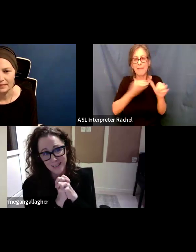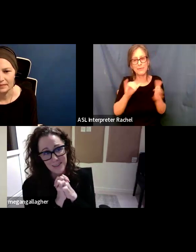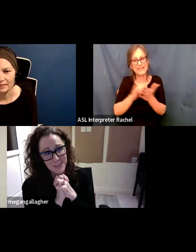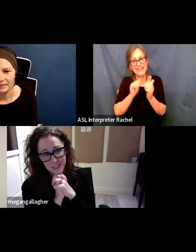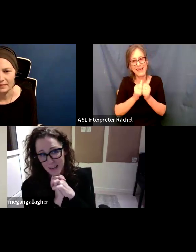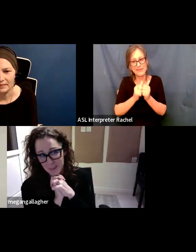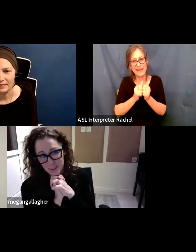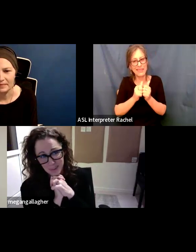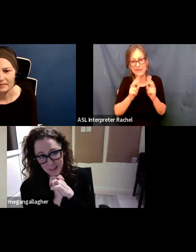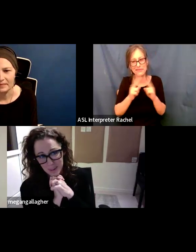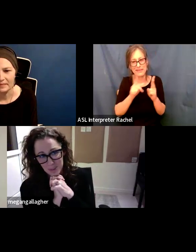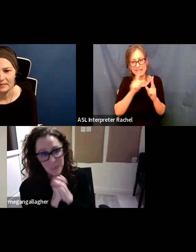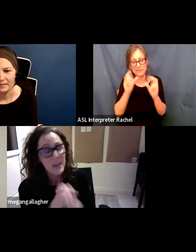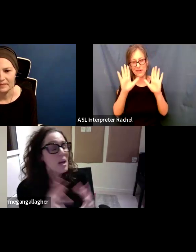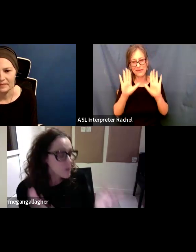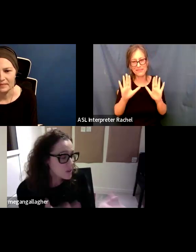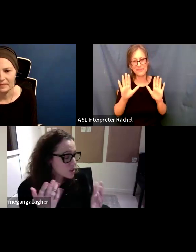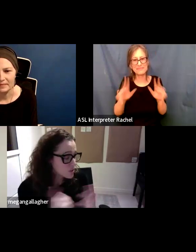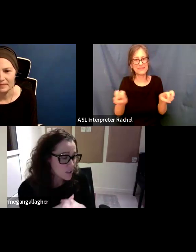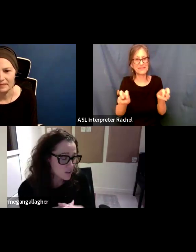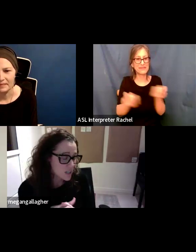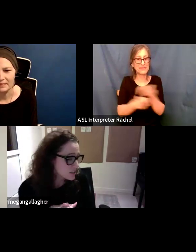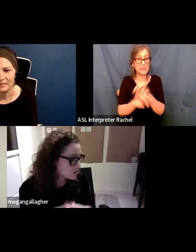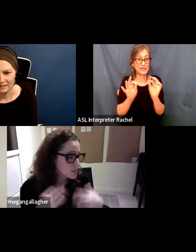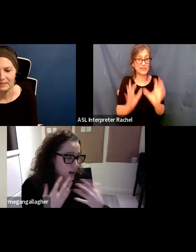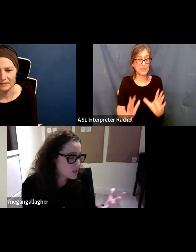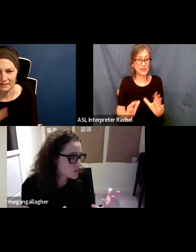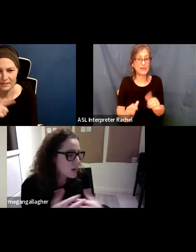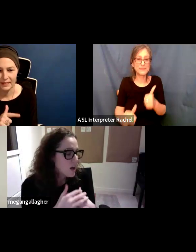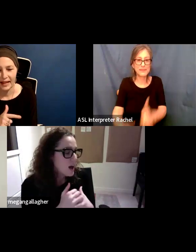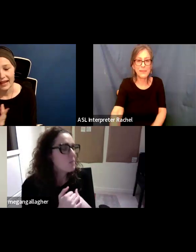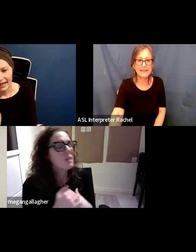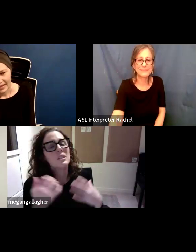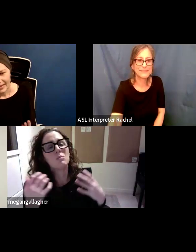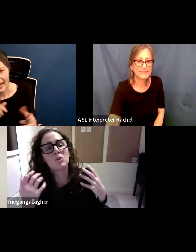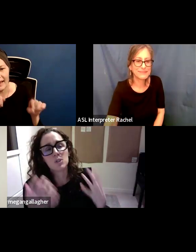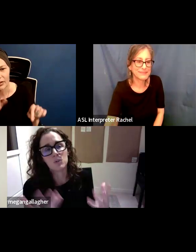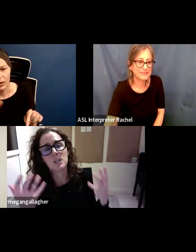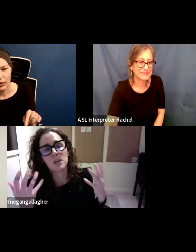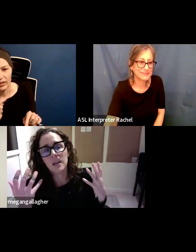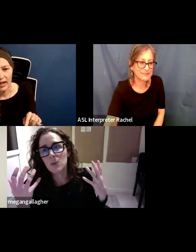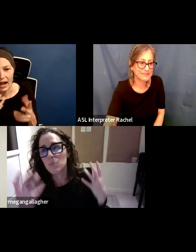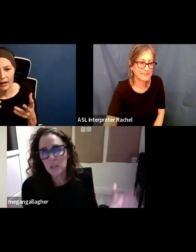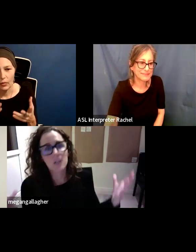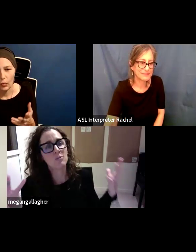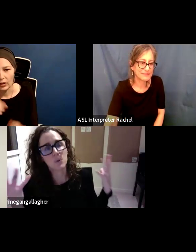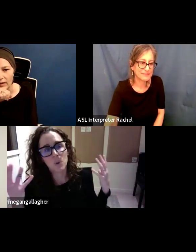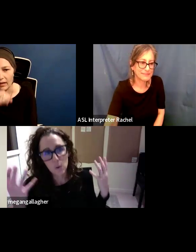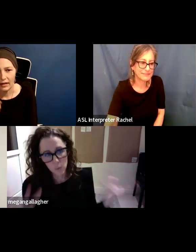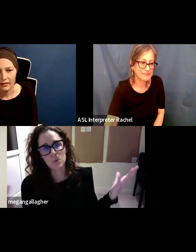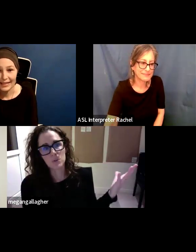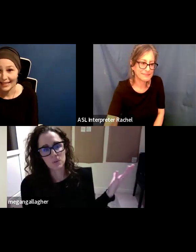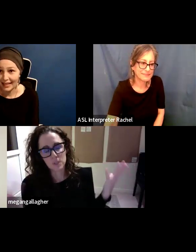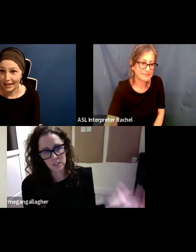that together. That was just absolutely incredible. But no, to answer your question, I would love to see more juicy,